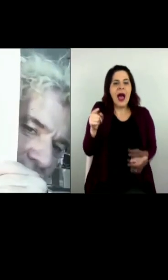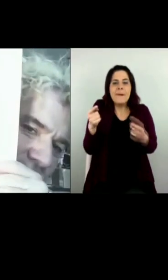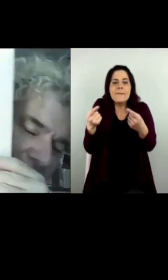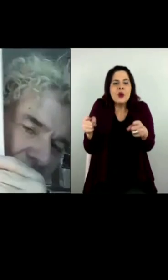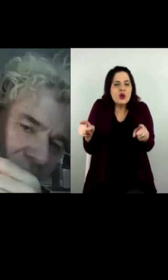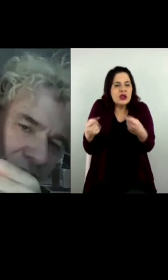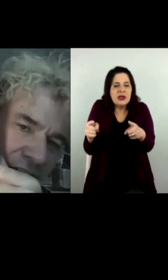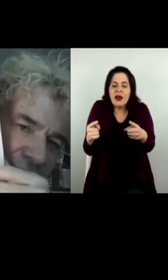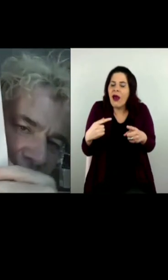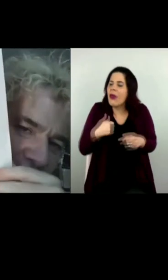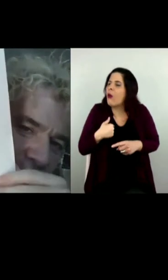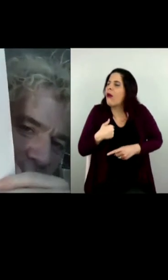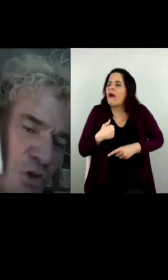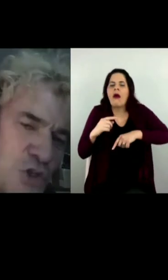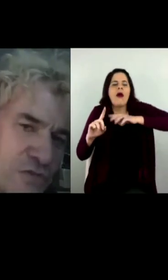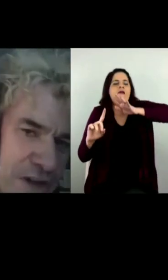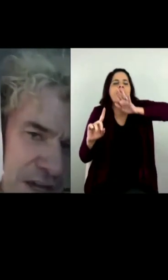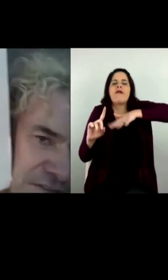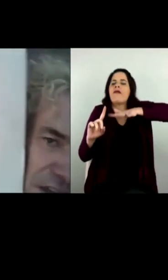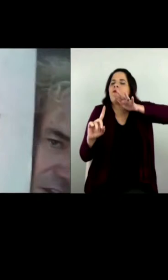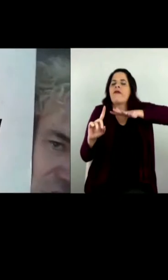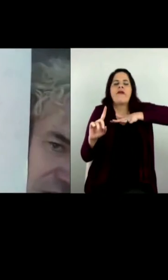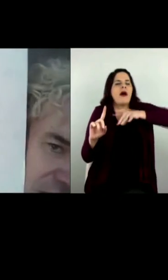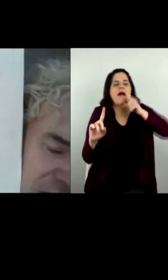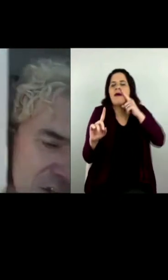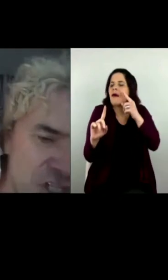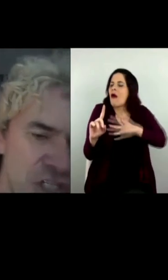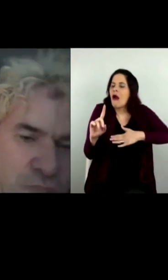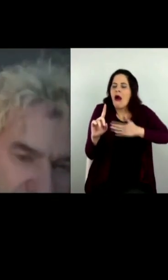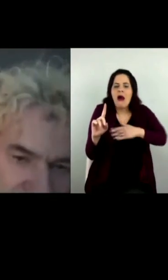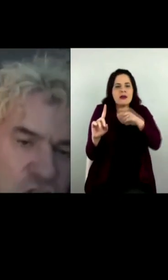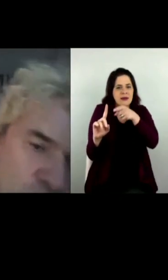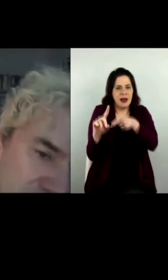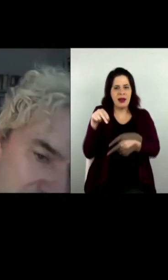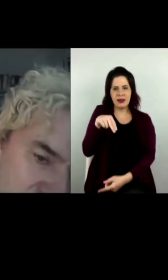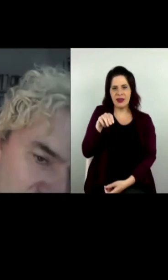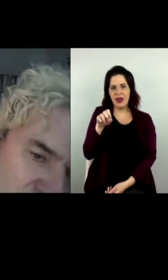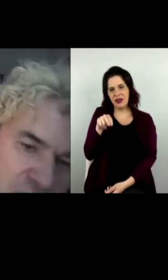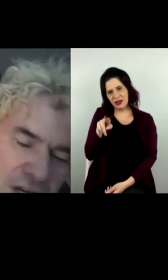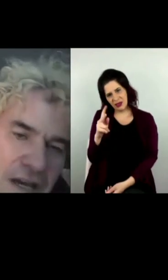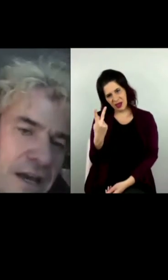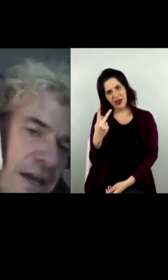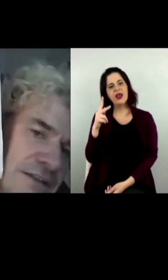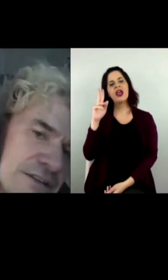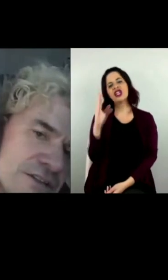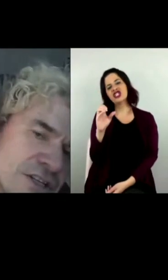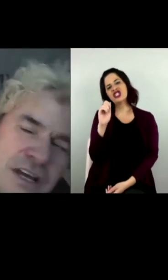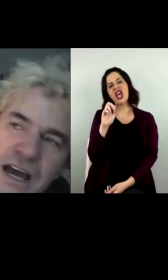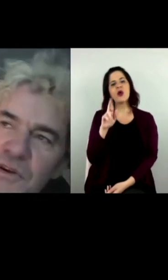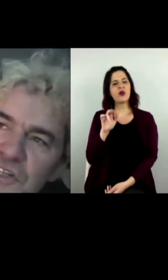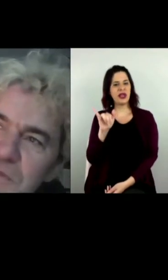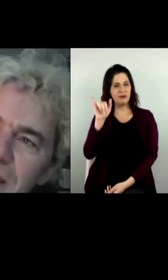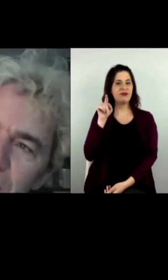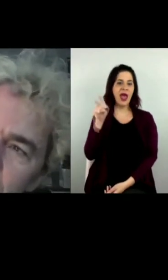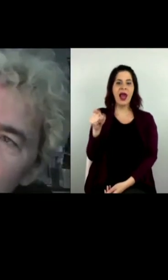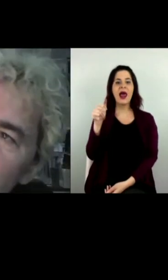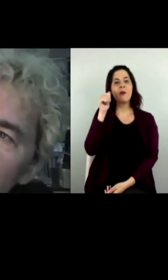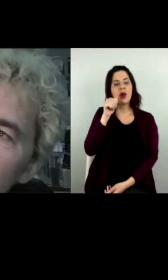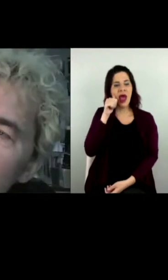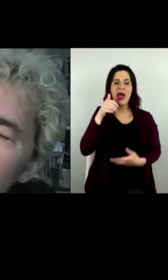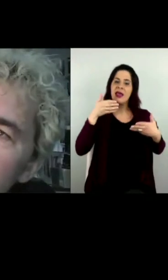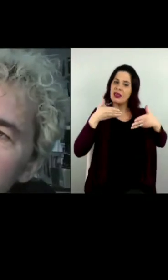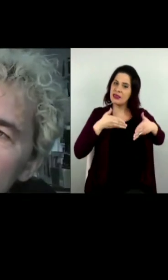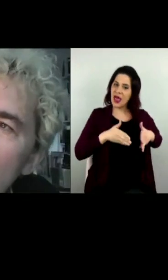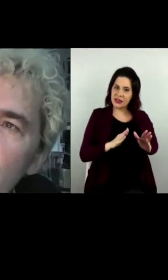she's a musician, and I was a huge fan of Nena Cherry. She's British, Swedish, and I wanted to make